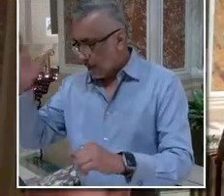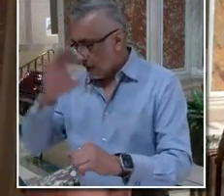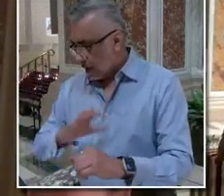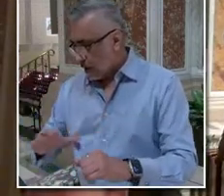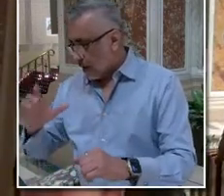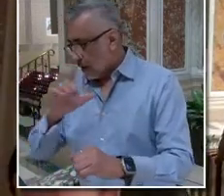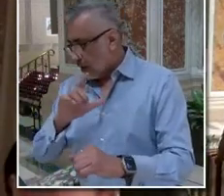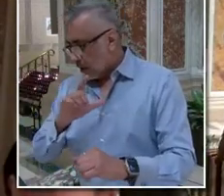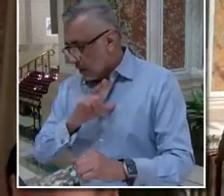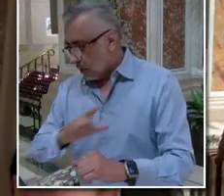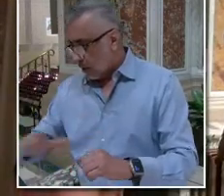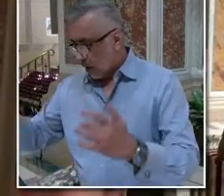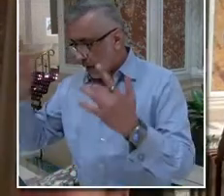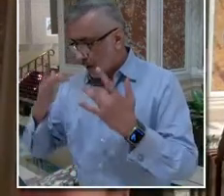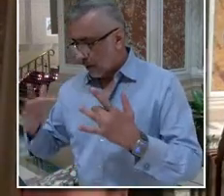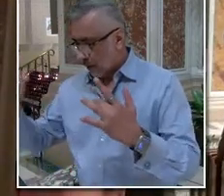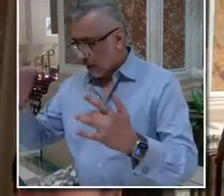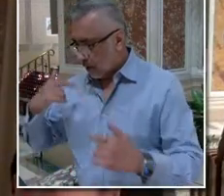Kyrie